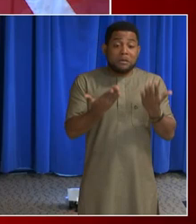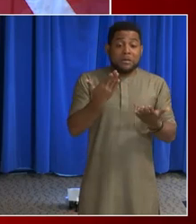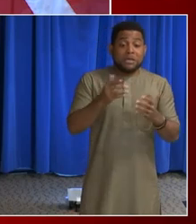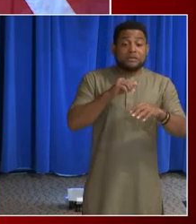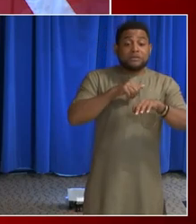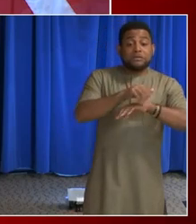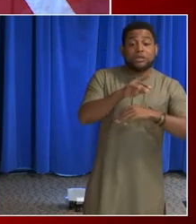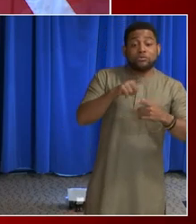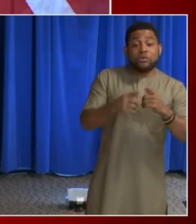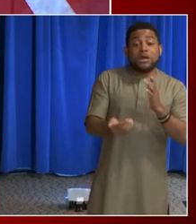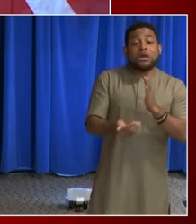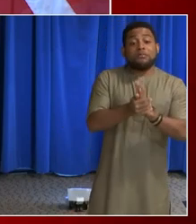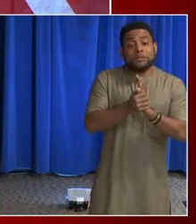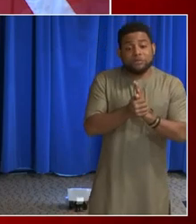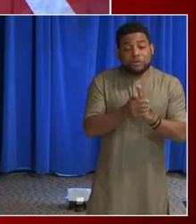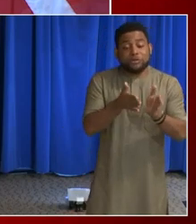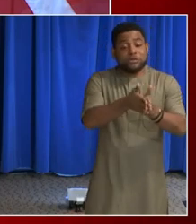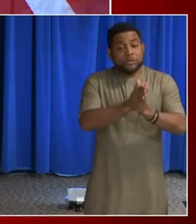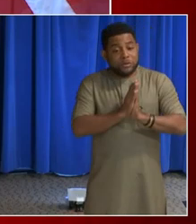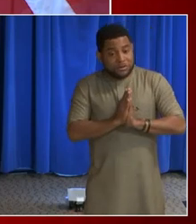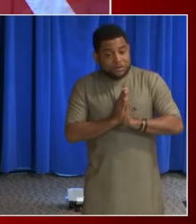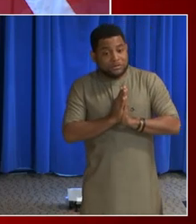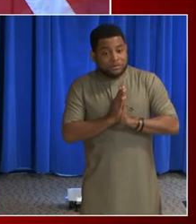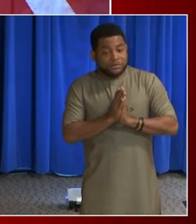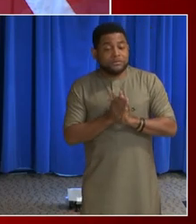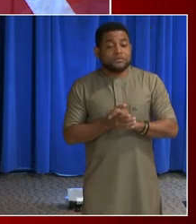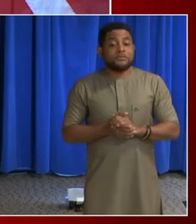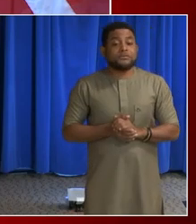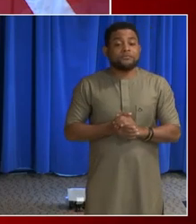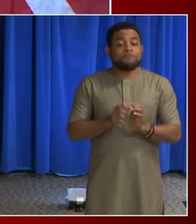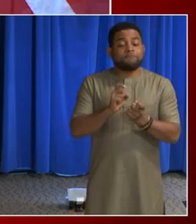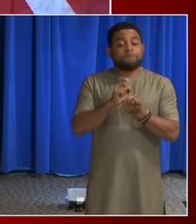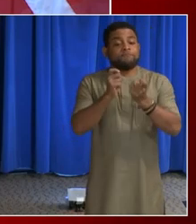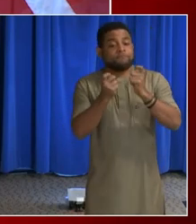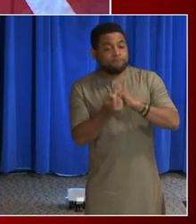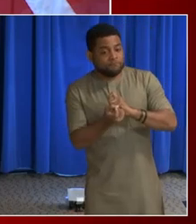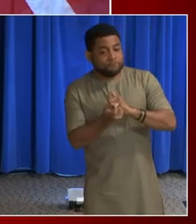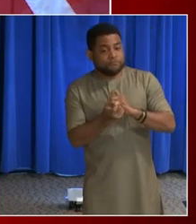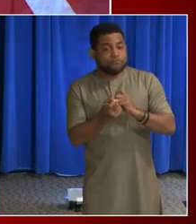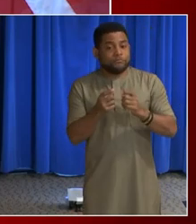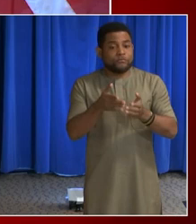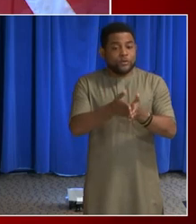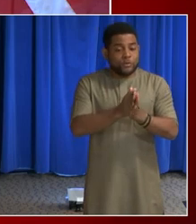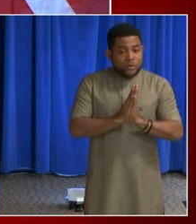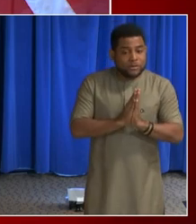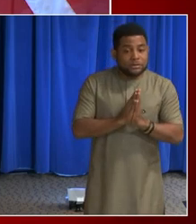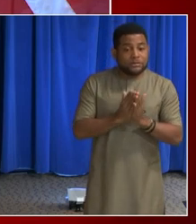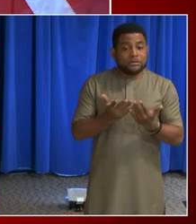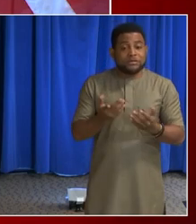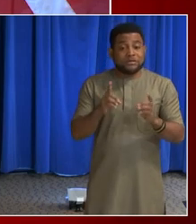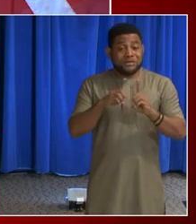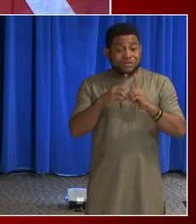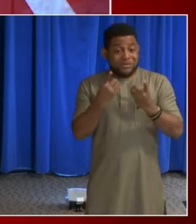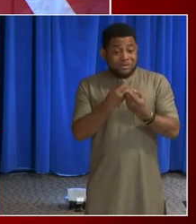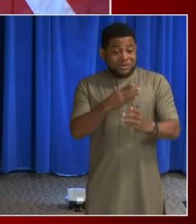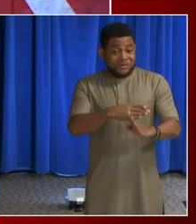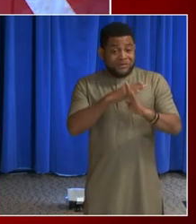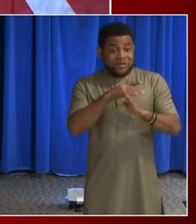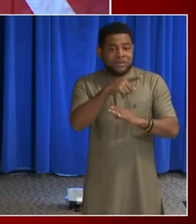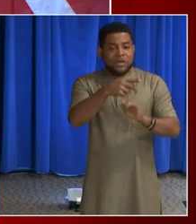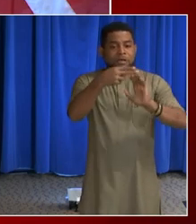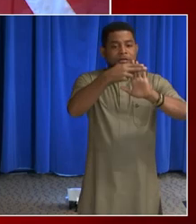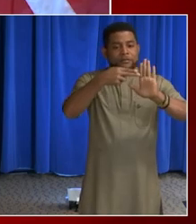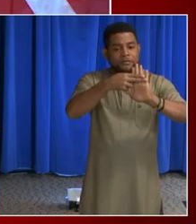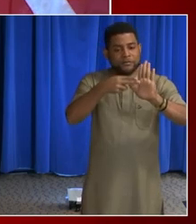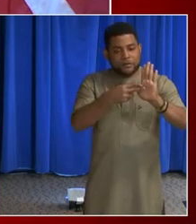amended request. The Department of Defense highlighted a number of, a concern about